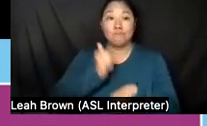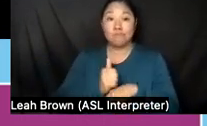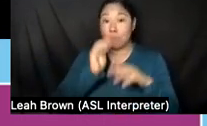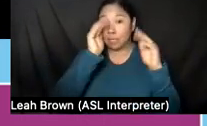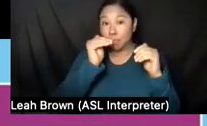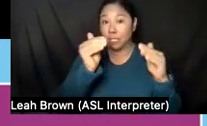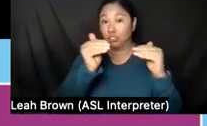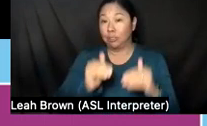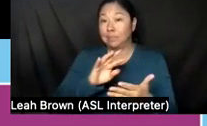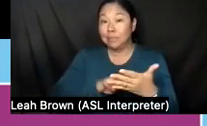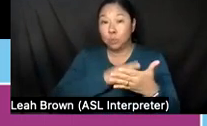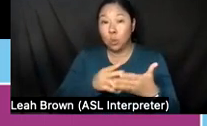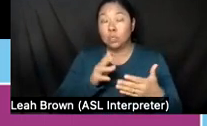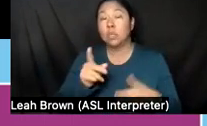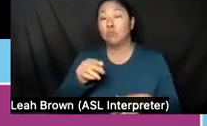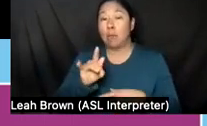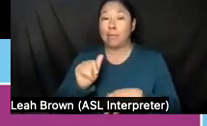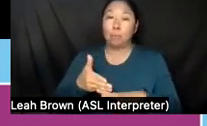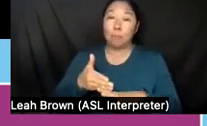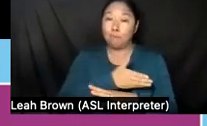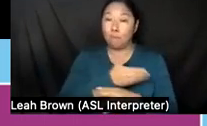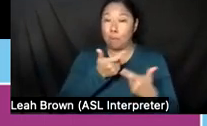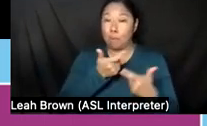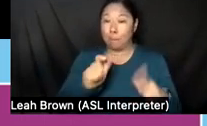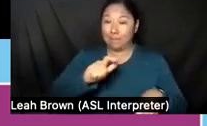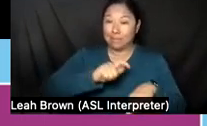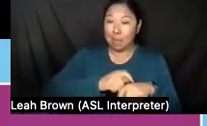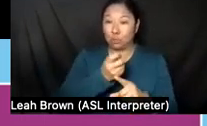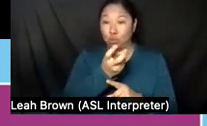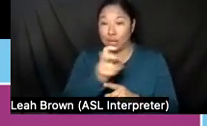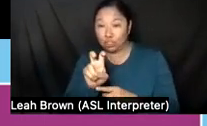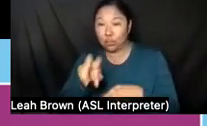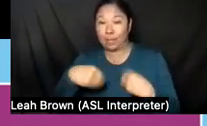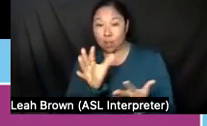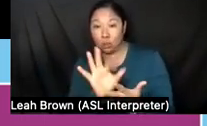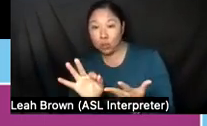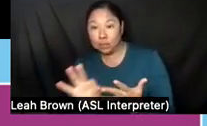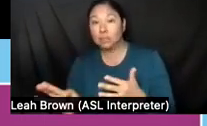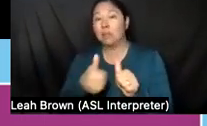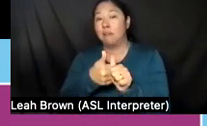schedules, priming before big transitions, giving choices, avoiding those power